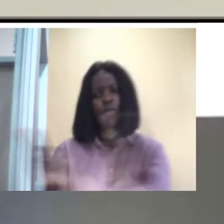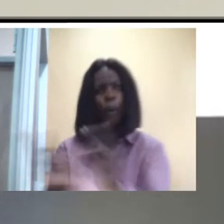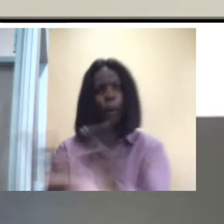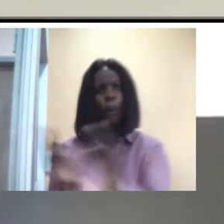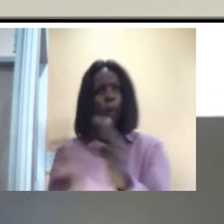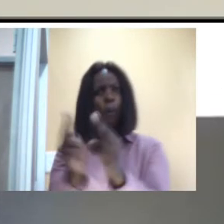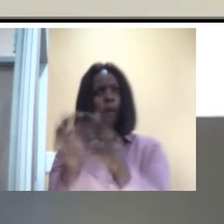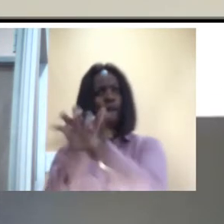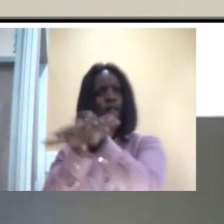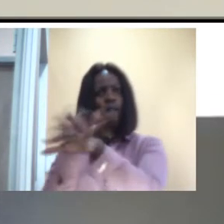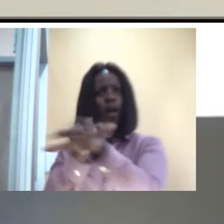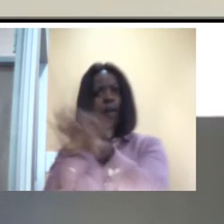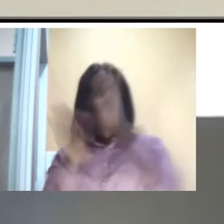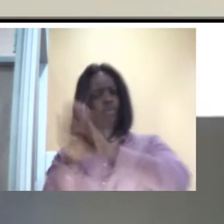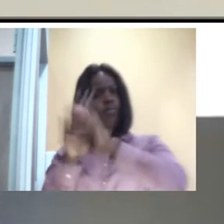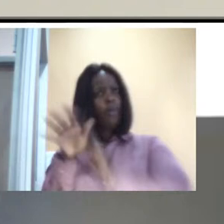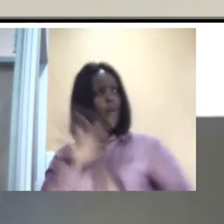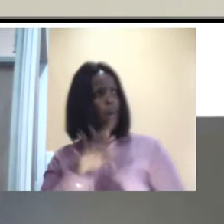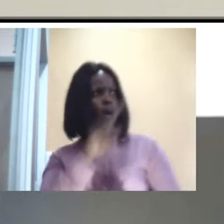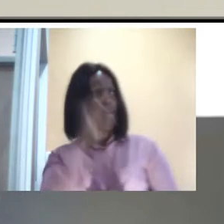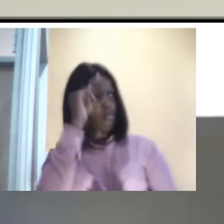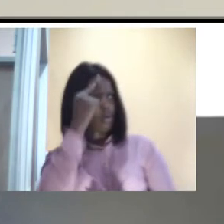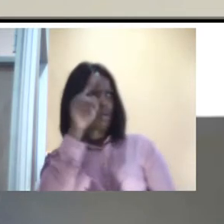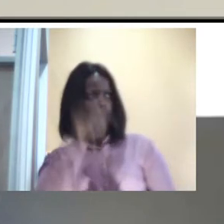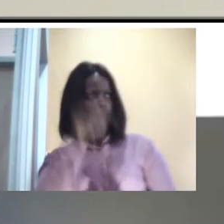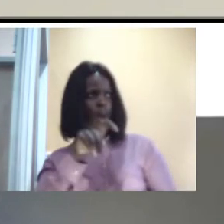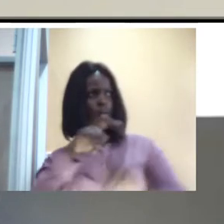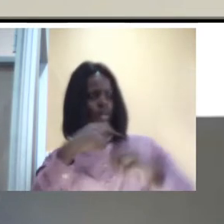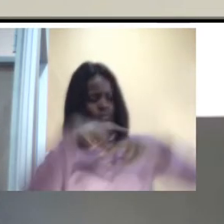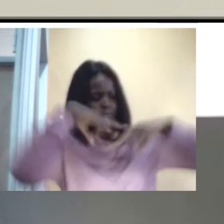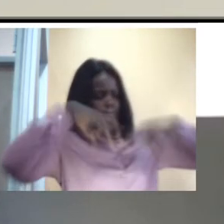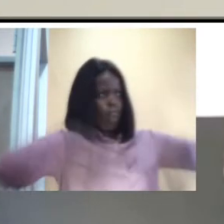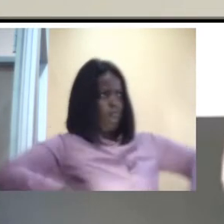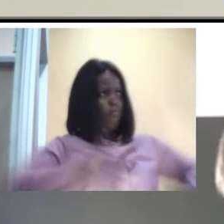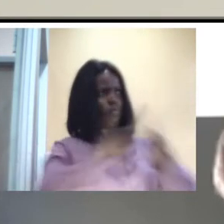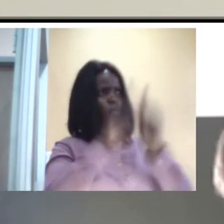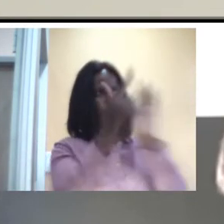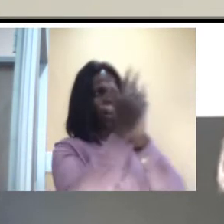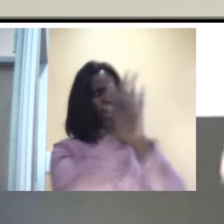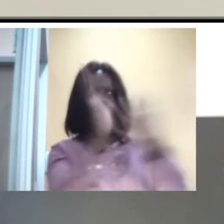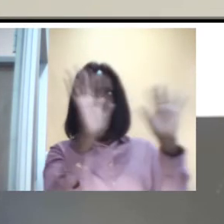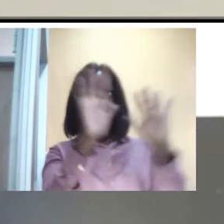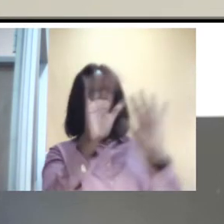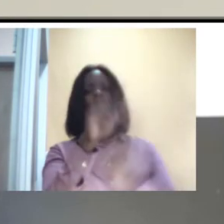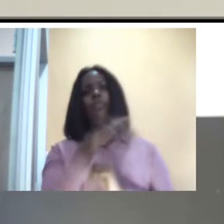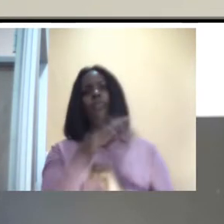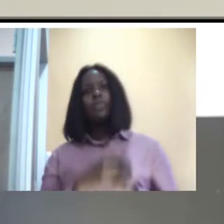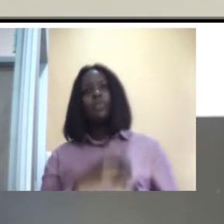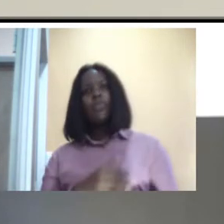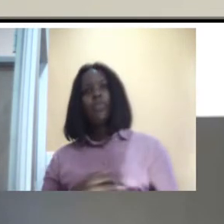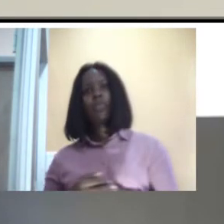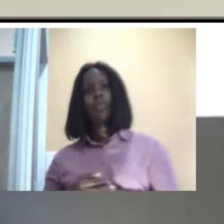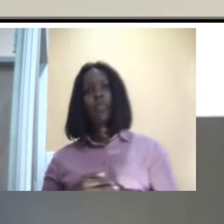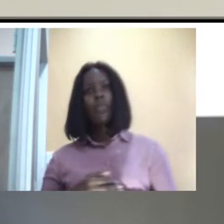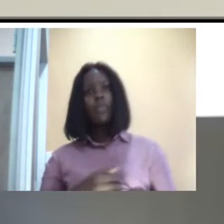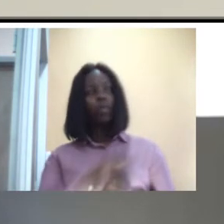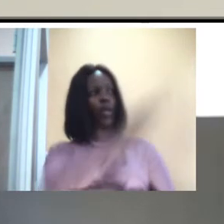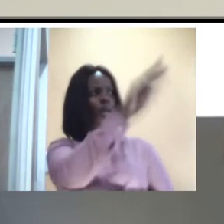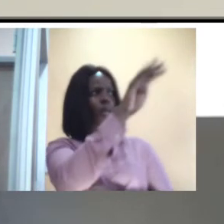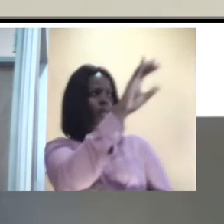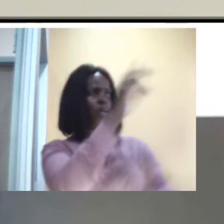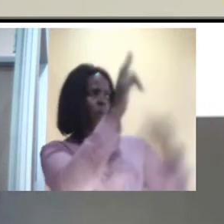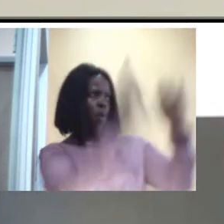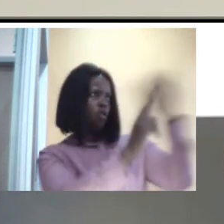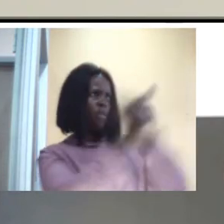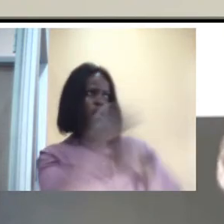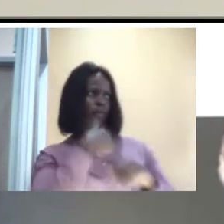who wants to progress. So I think you should really do some introspection there and push legislation instead of ANC rhetoric. Honorable MEC,